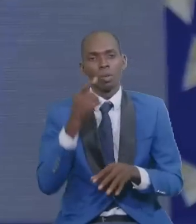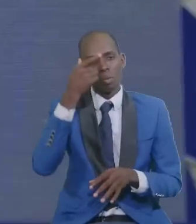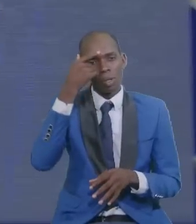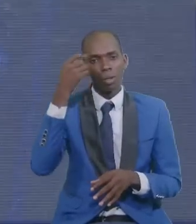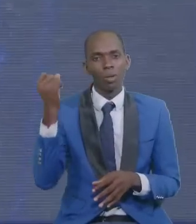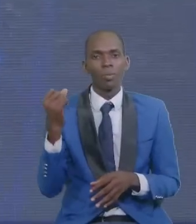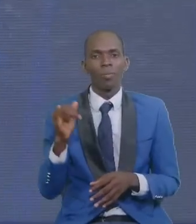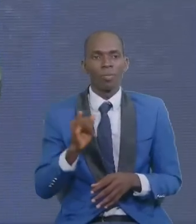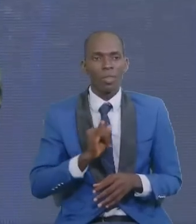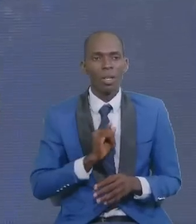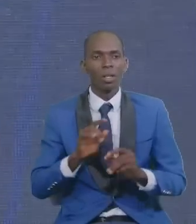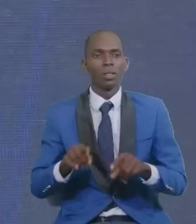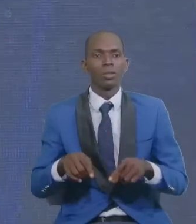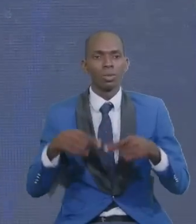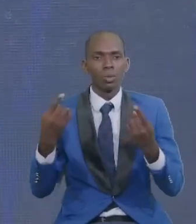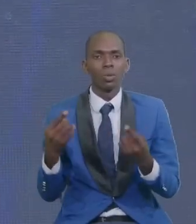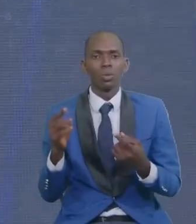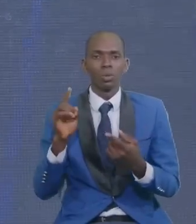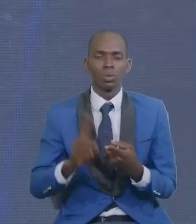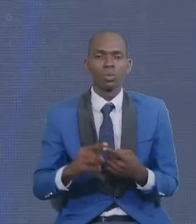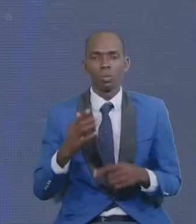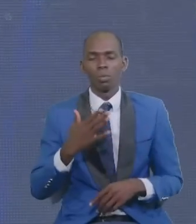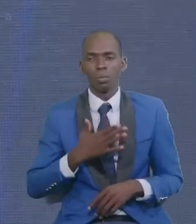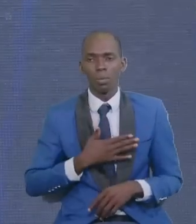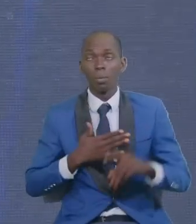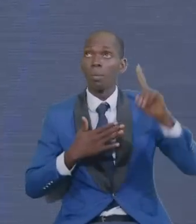because I go unto my Father.